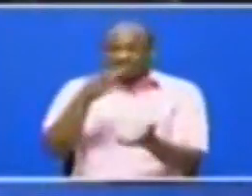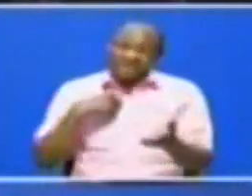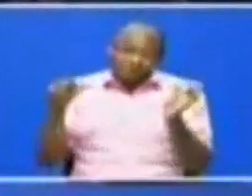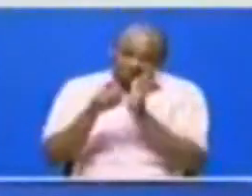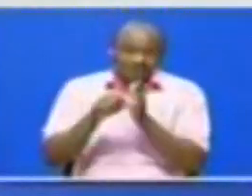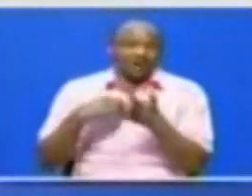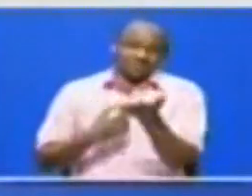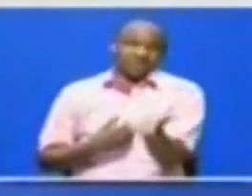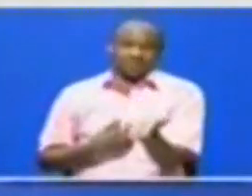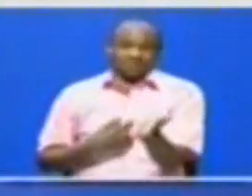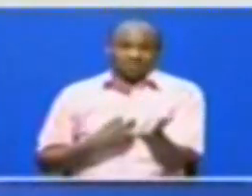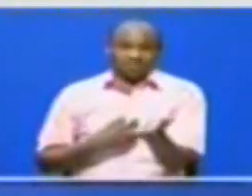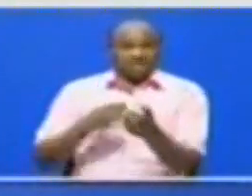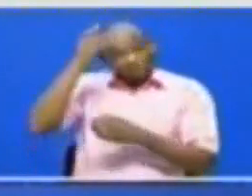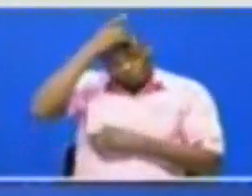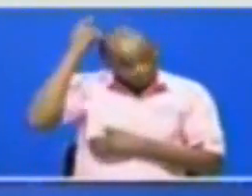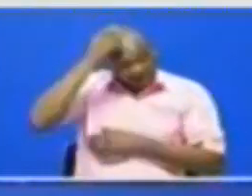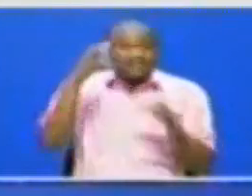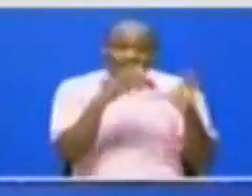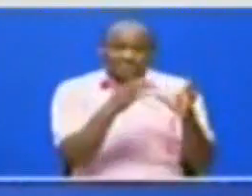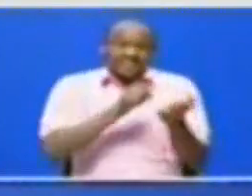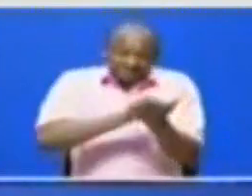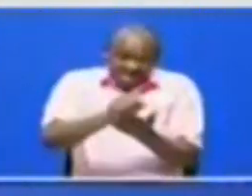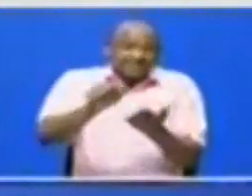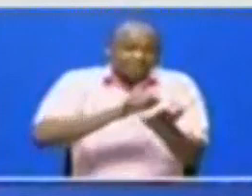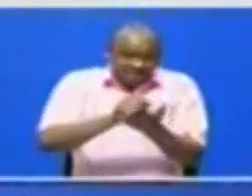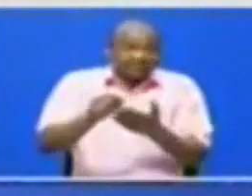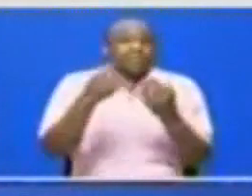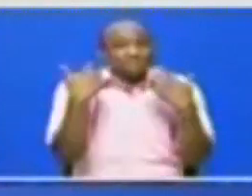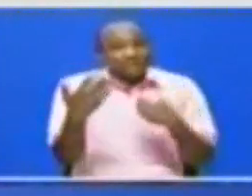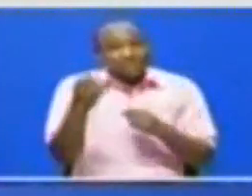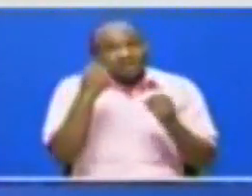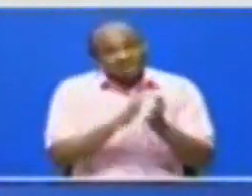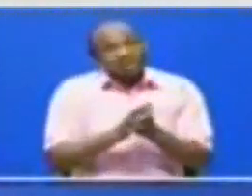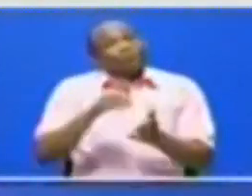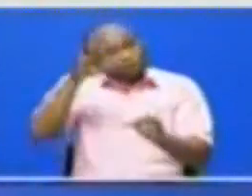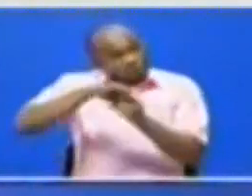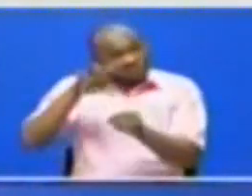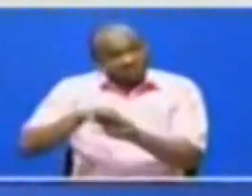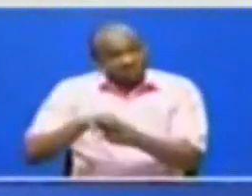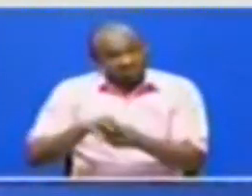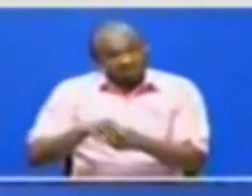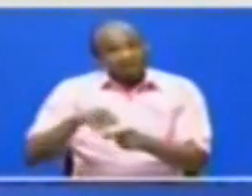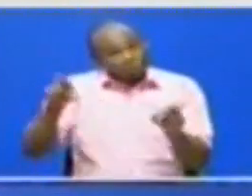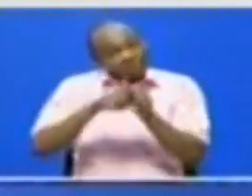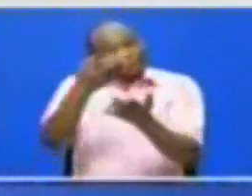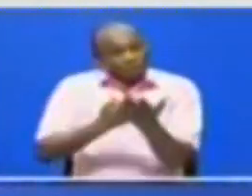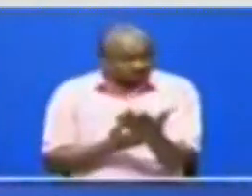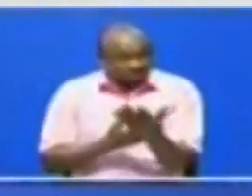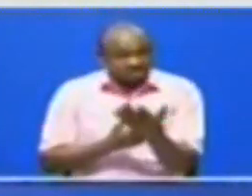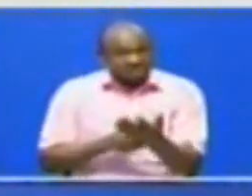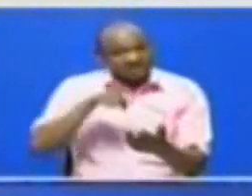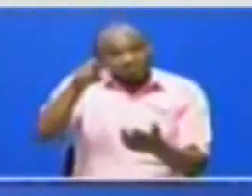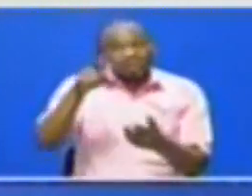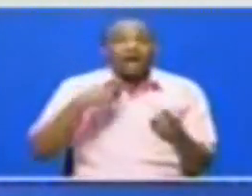taabani. Algurel imechapisha makaratasi za kupiga kura na maforms ambazo